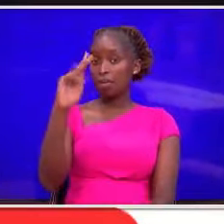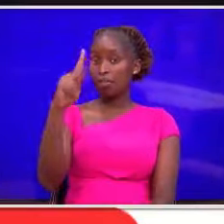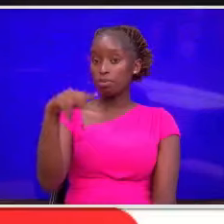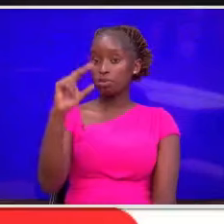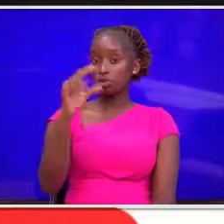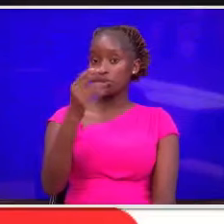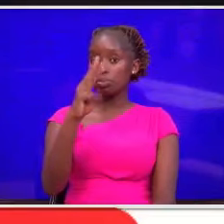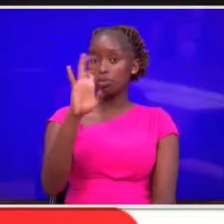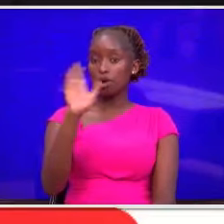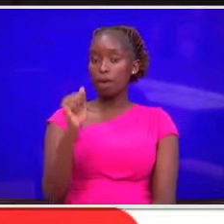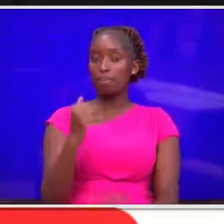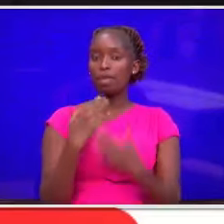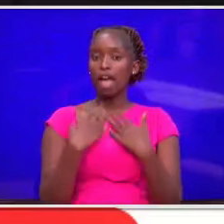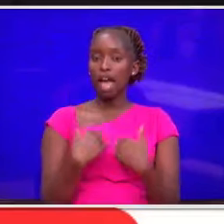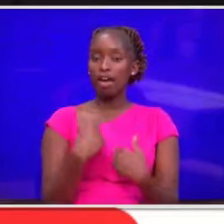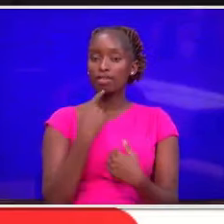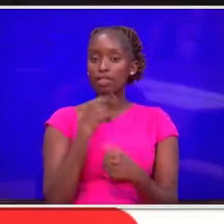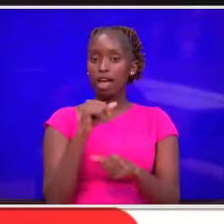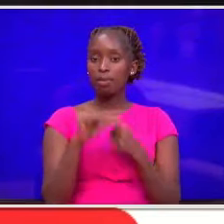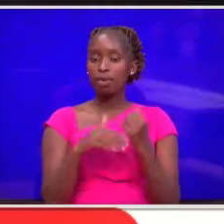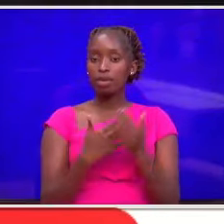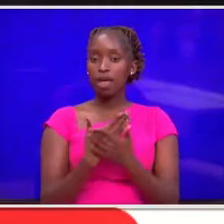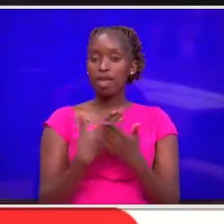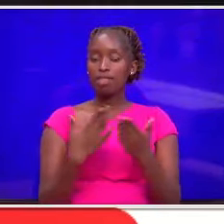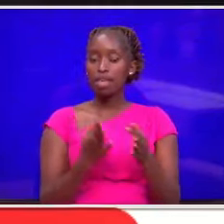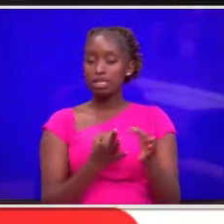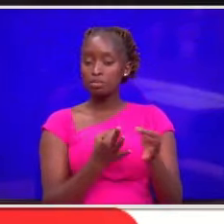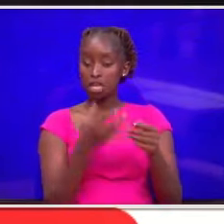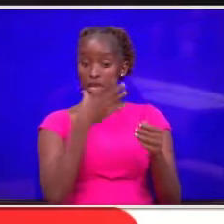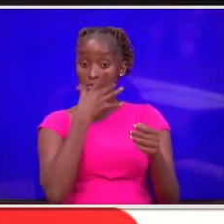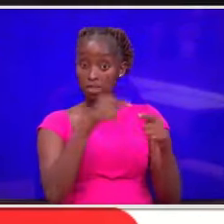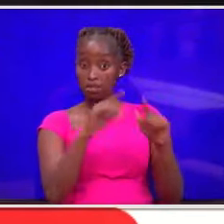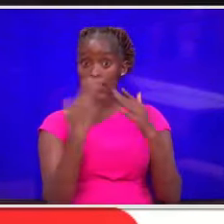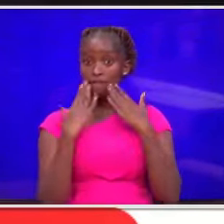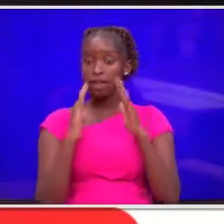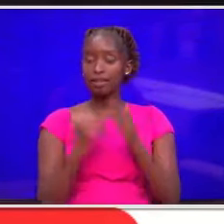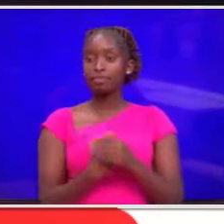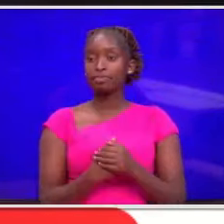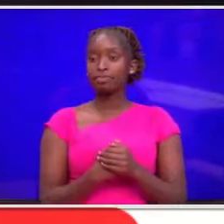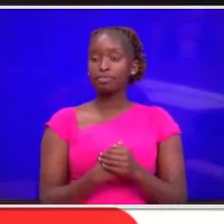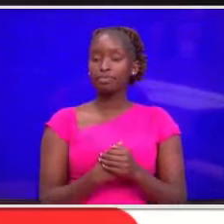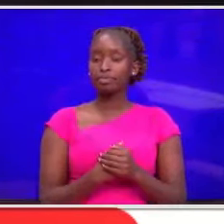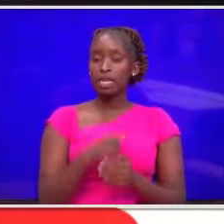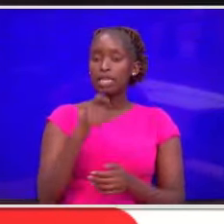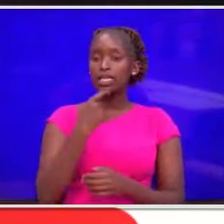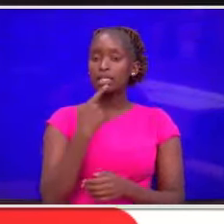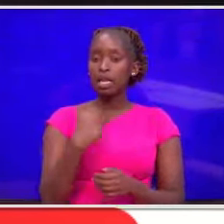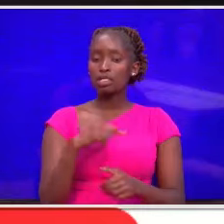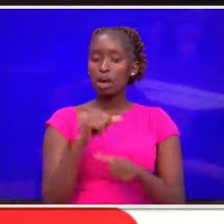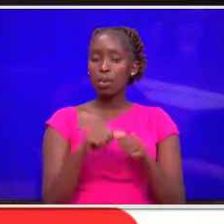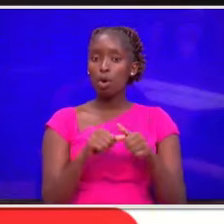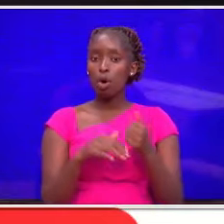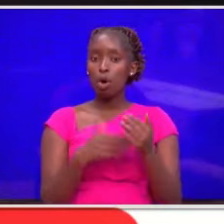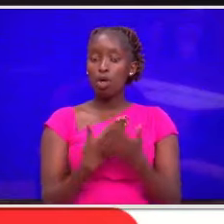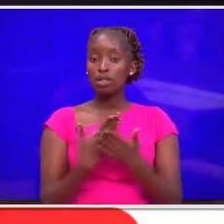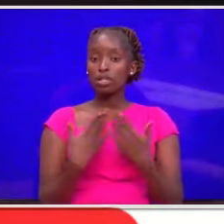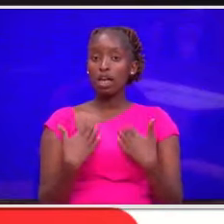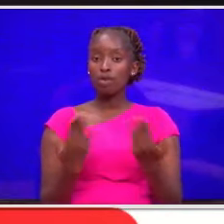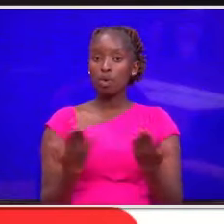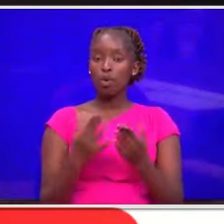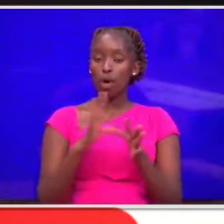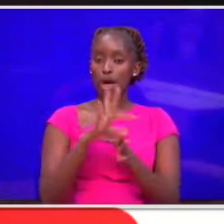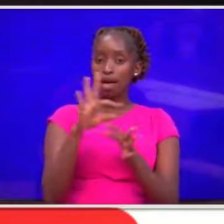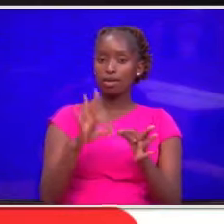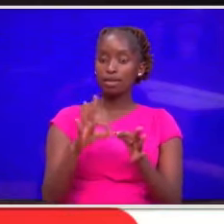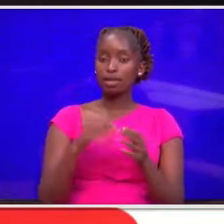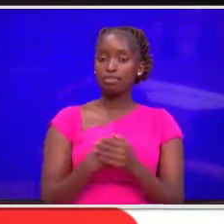a humble pie. Yaki confiscated, so we need to tell us, where is Crazy Nairobian? We're already asking for your help. That is what Thank you. That's why you're here. I have